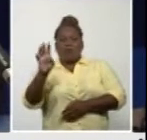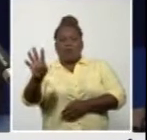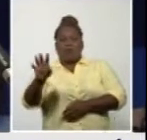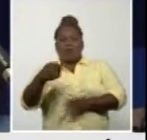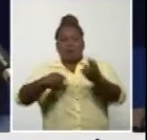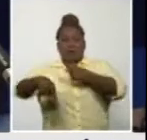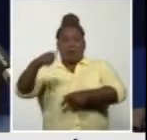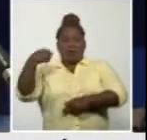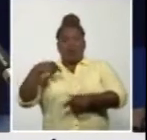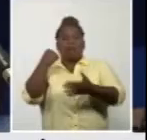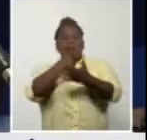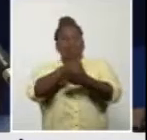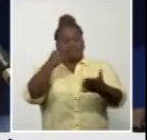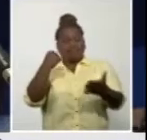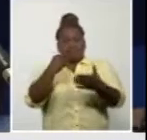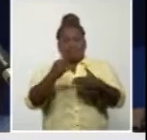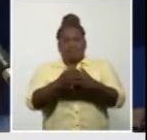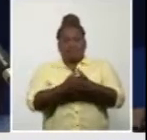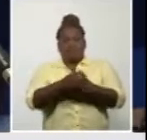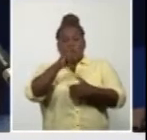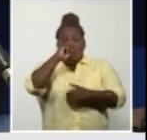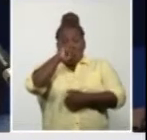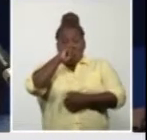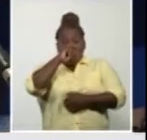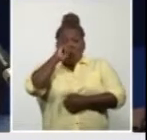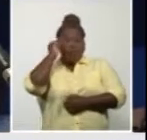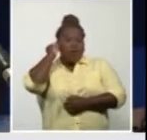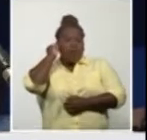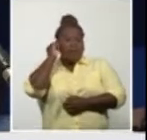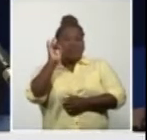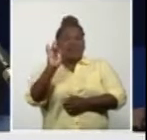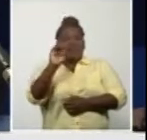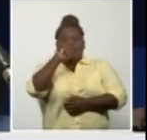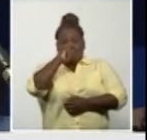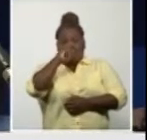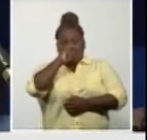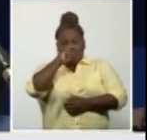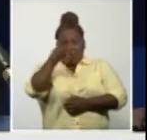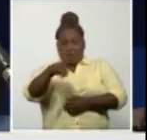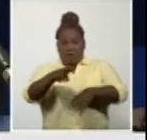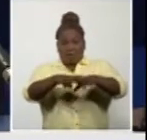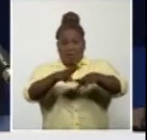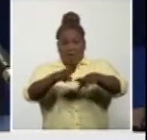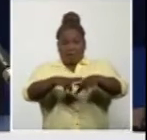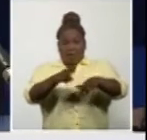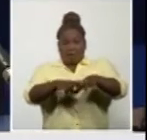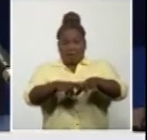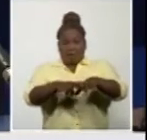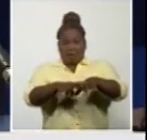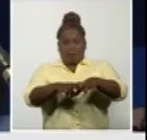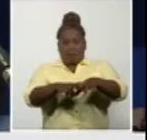40 years of age with 4 cases, 36.4%.